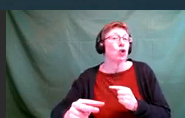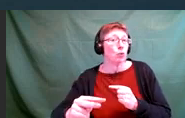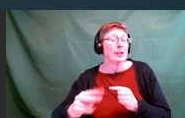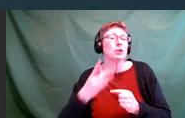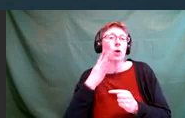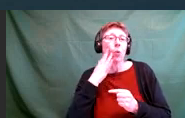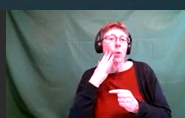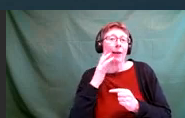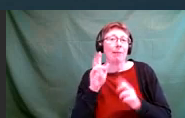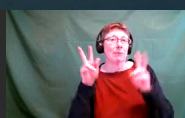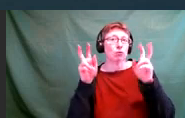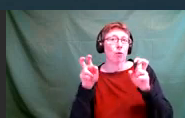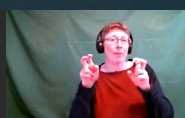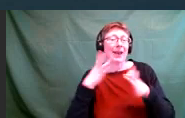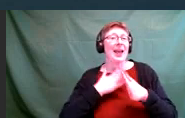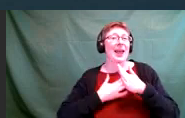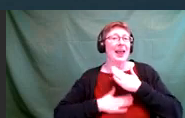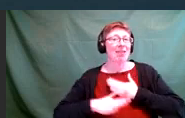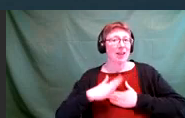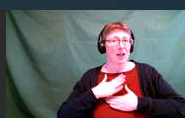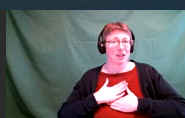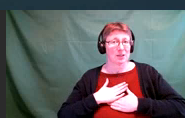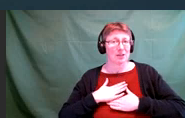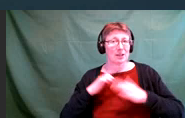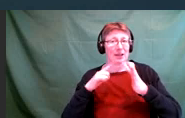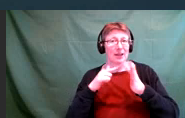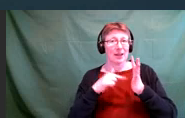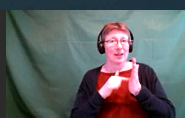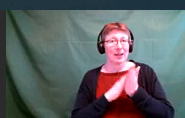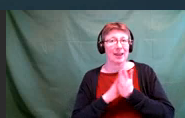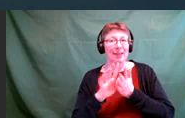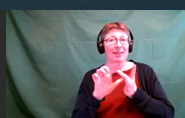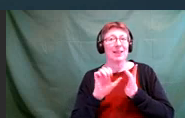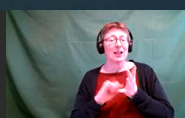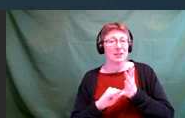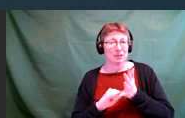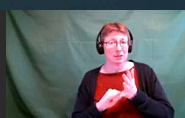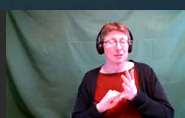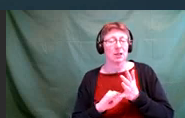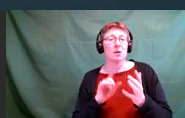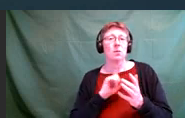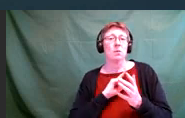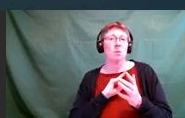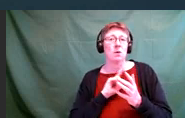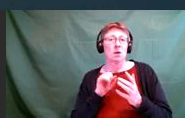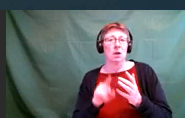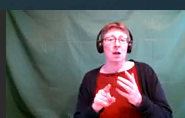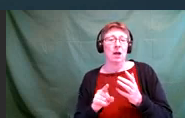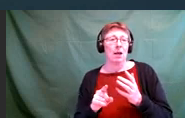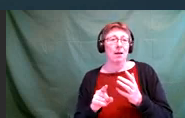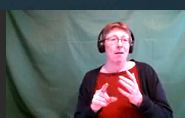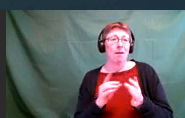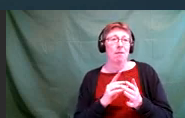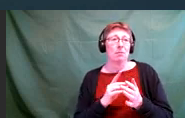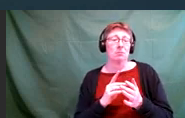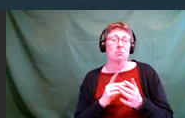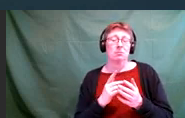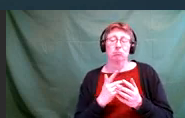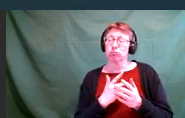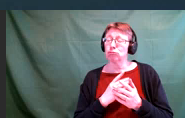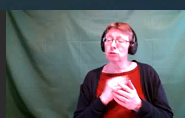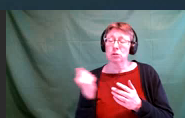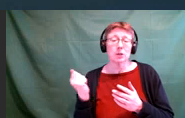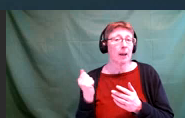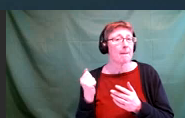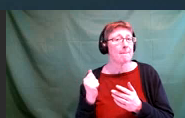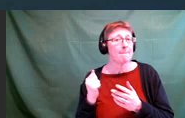ethics, okay? Because there has been a number of very high-profile